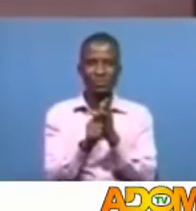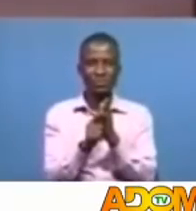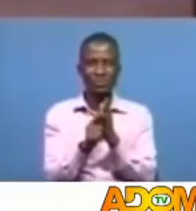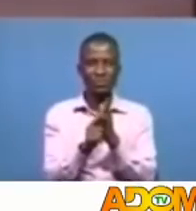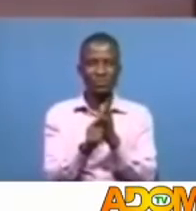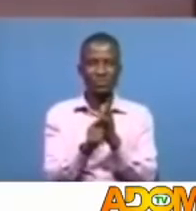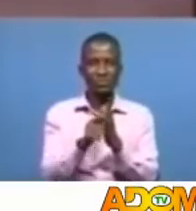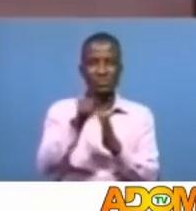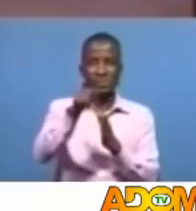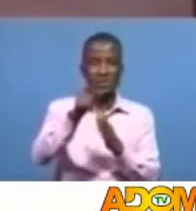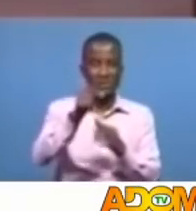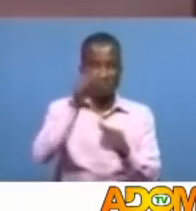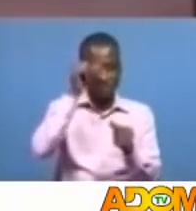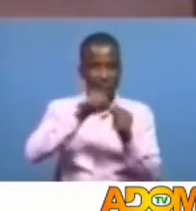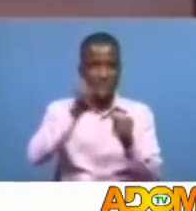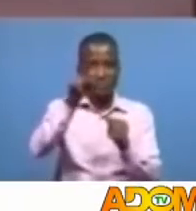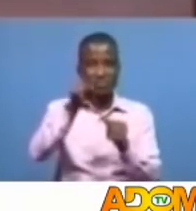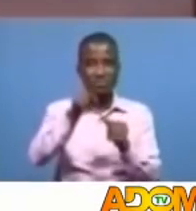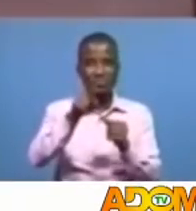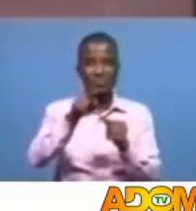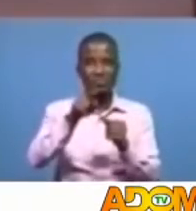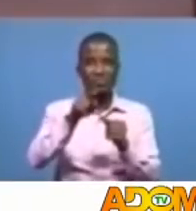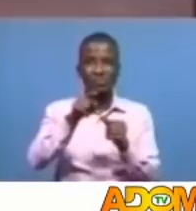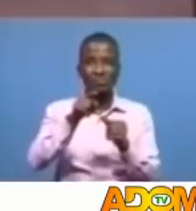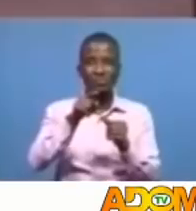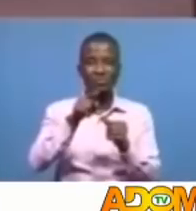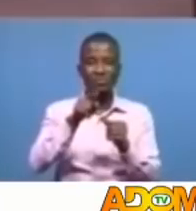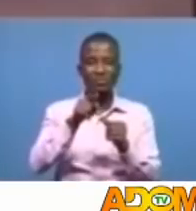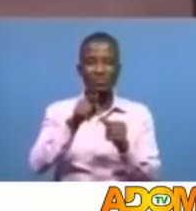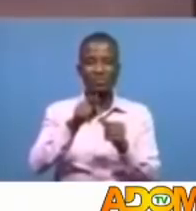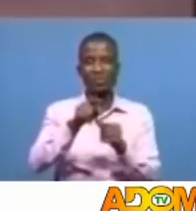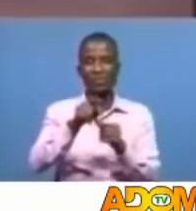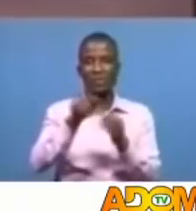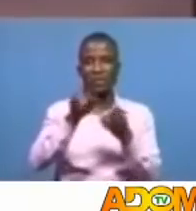lordships go to order